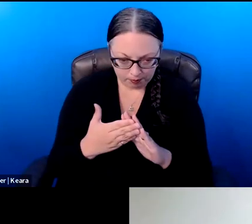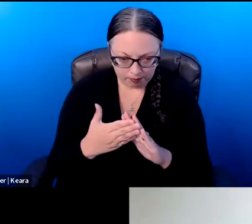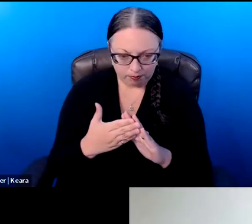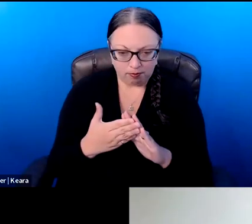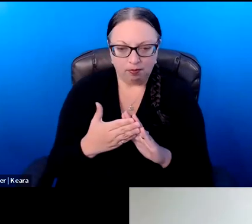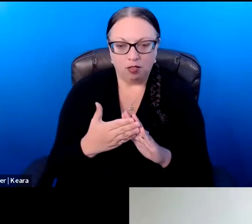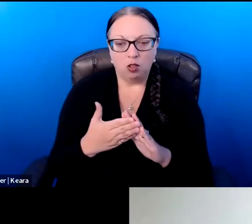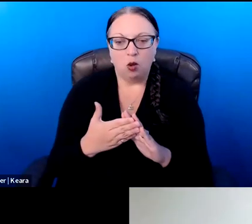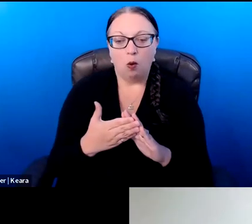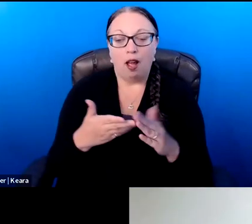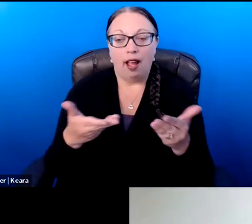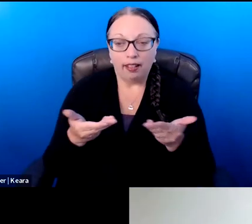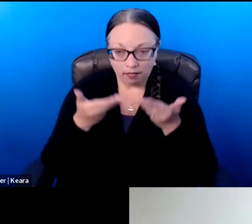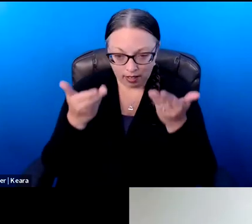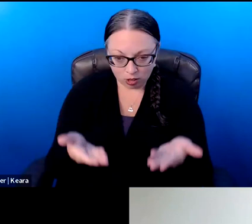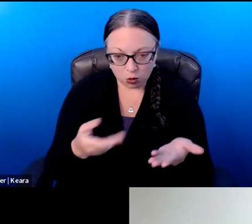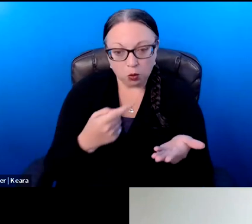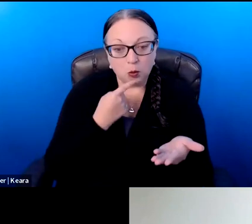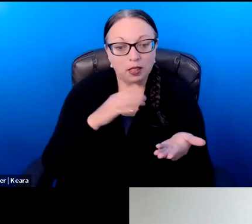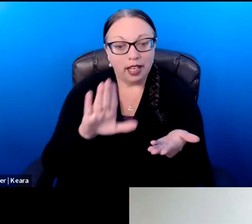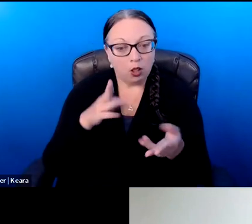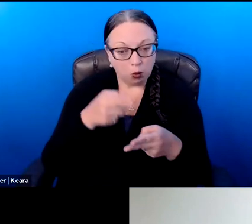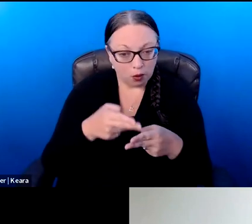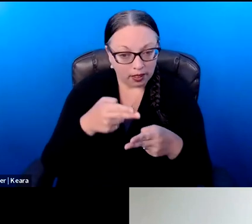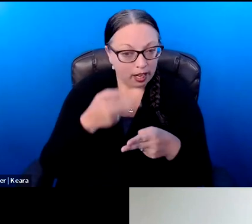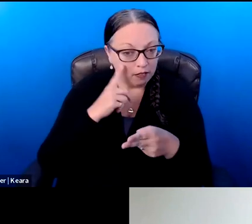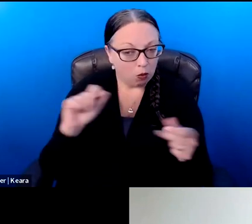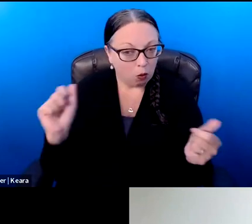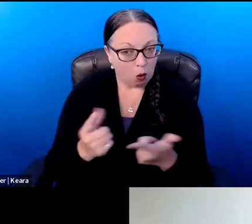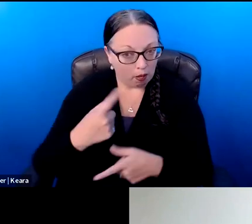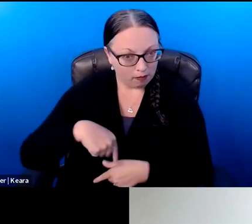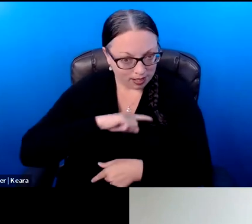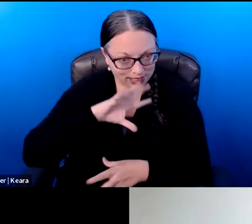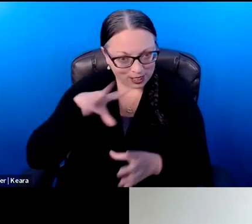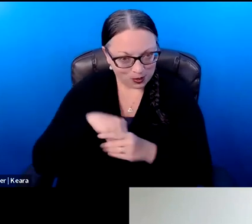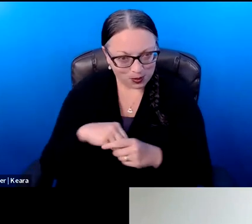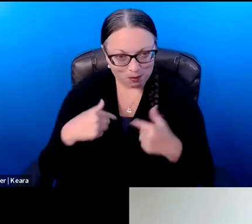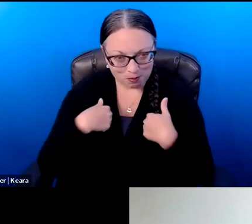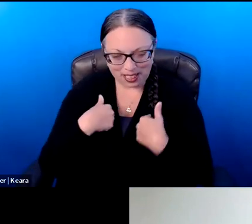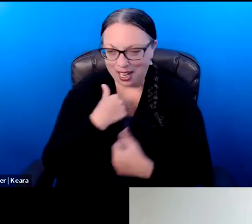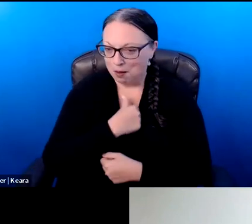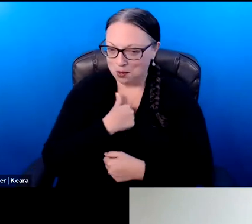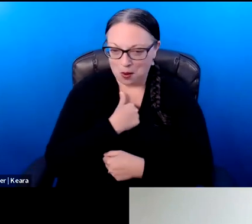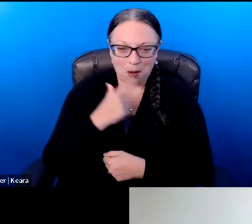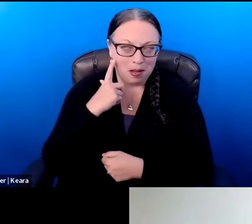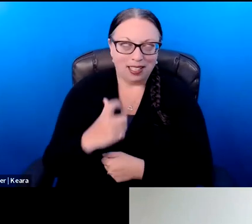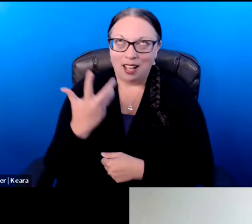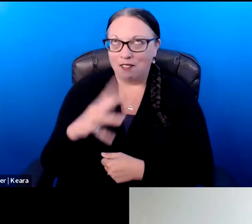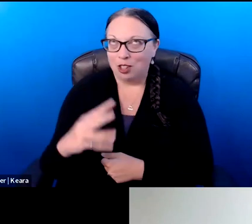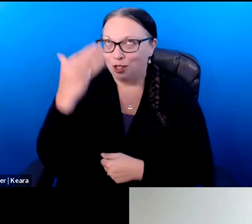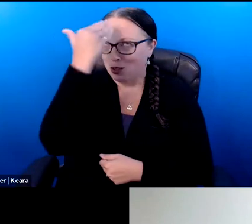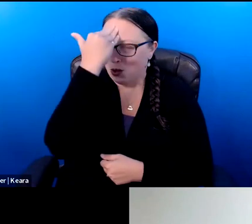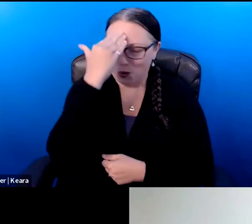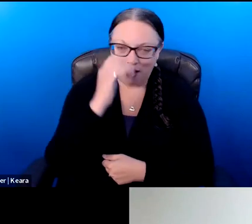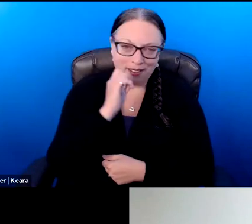please to pronounce your name for all of us, including me. And I apologize because I know I did not